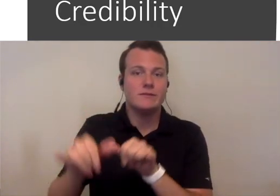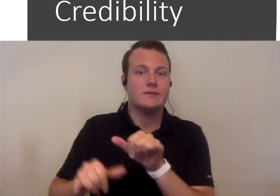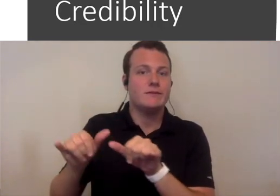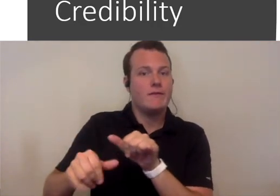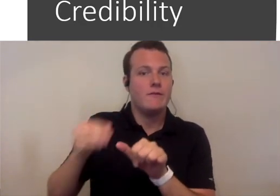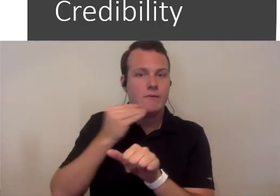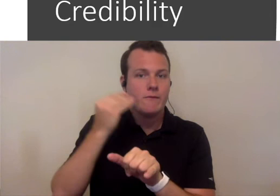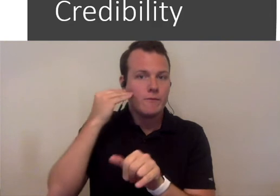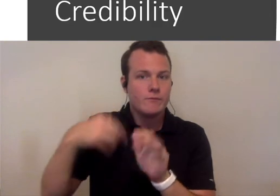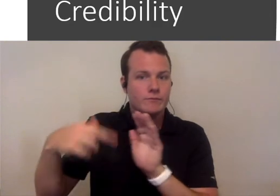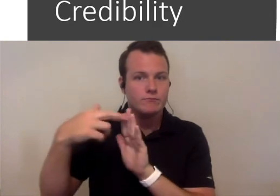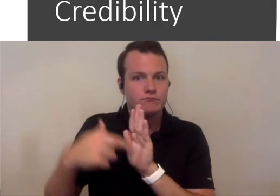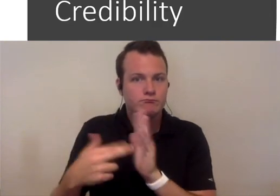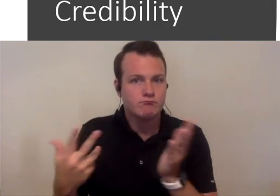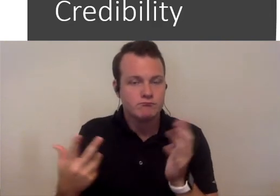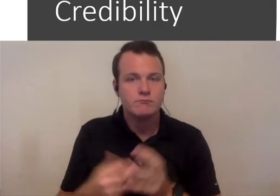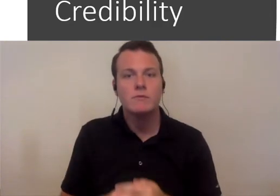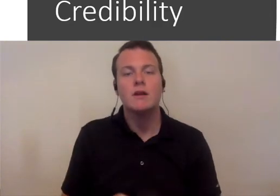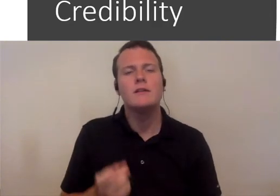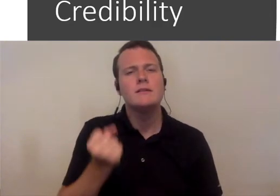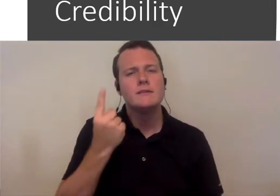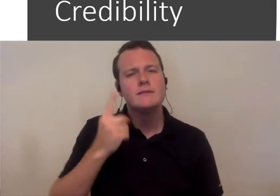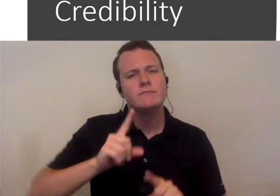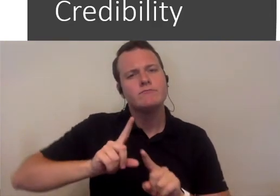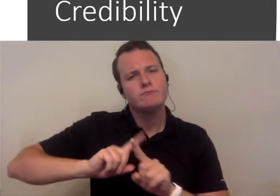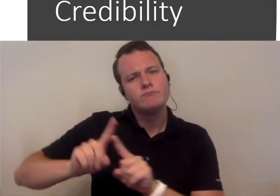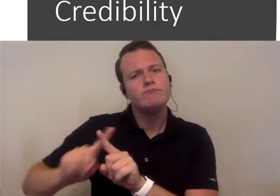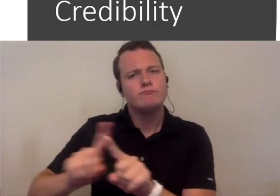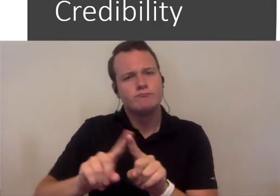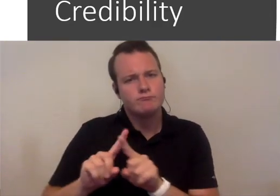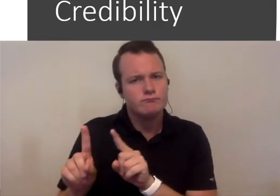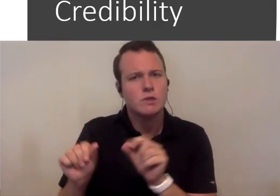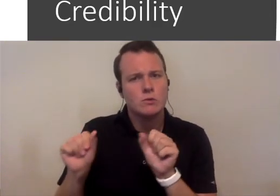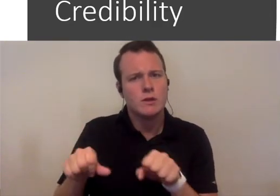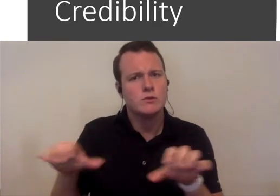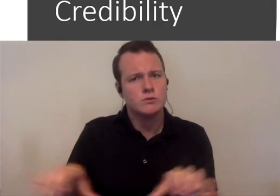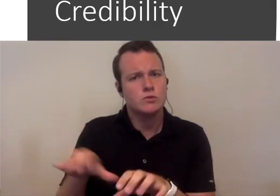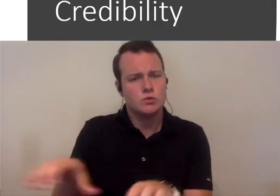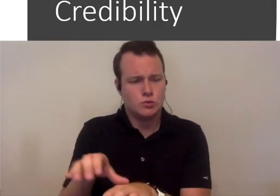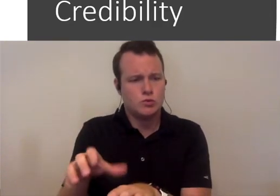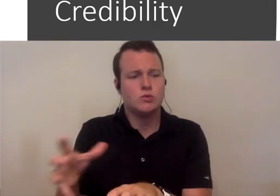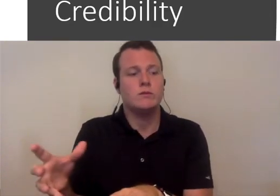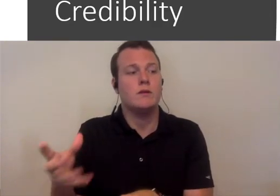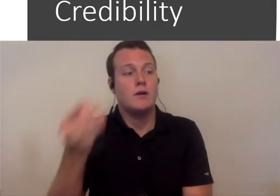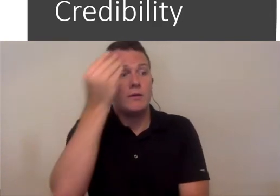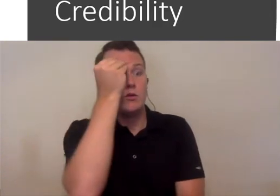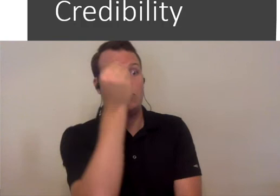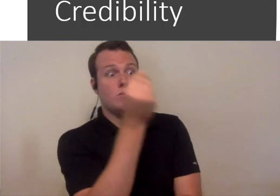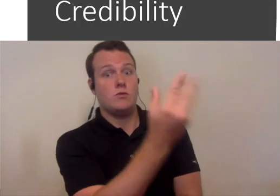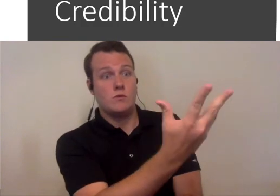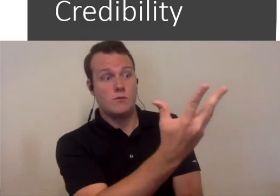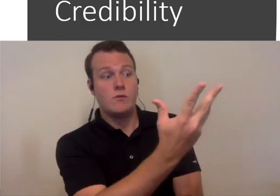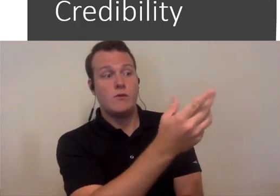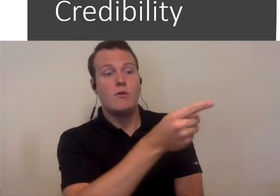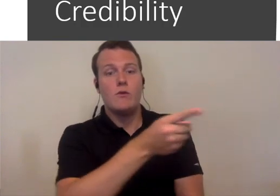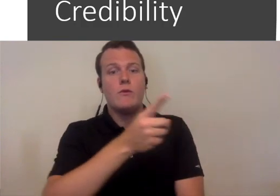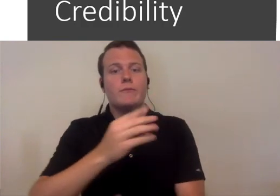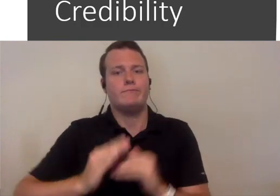stay-at-home rules. So these are different things that you can do and you can leave behind that helps build your